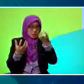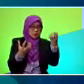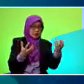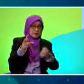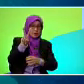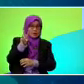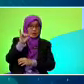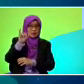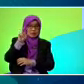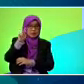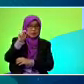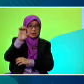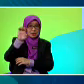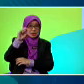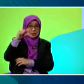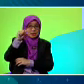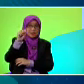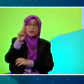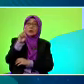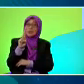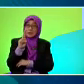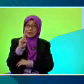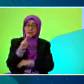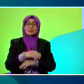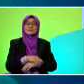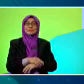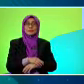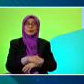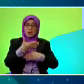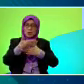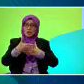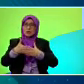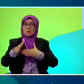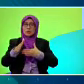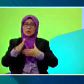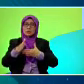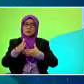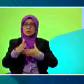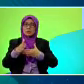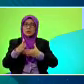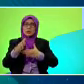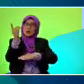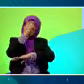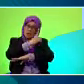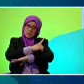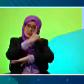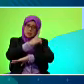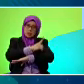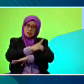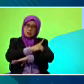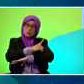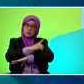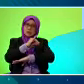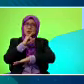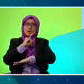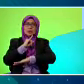Yes, just vinegar. After a few days, I can conclude